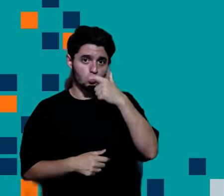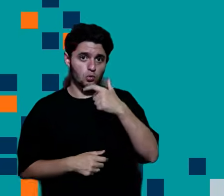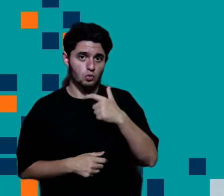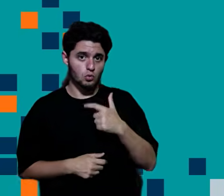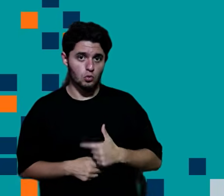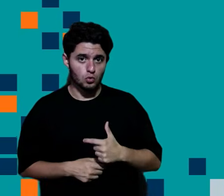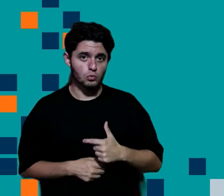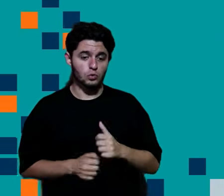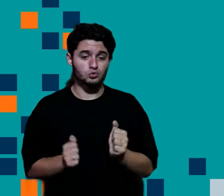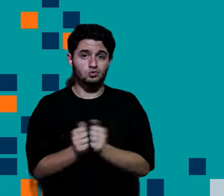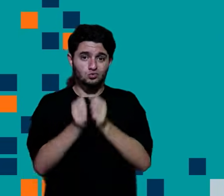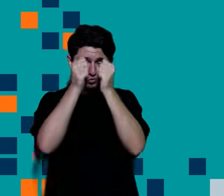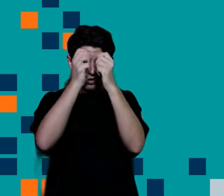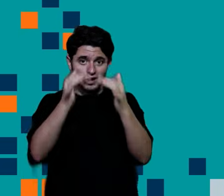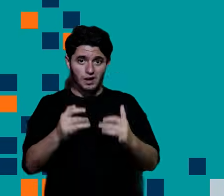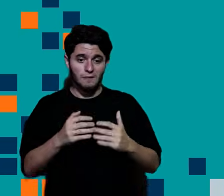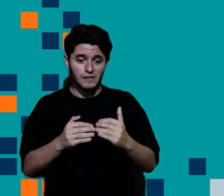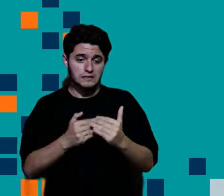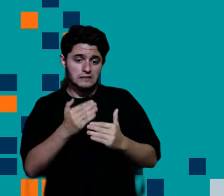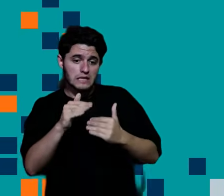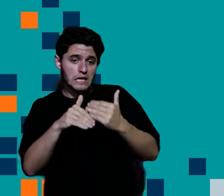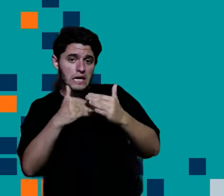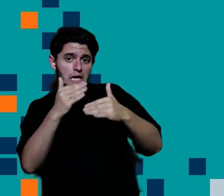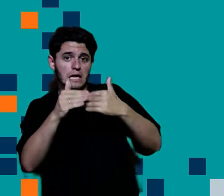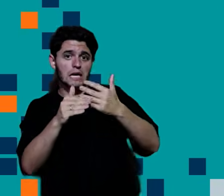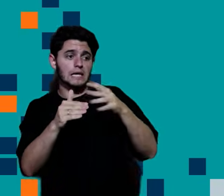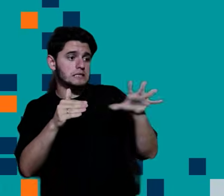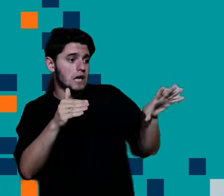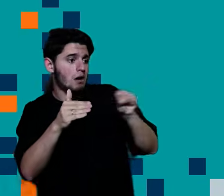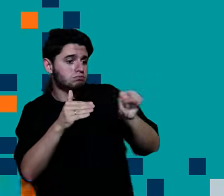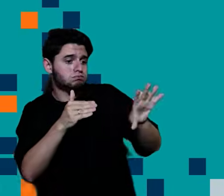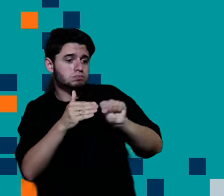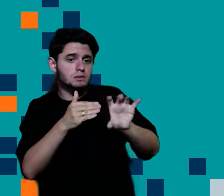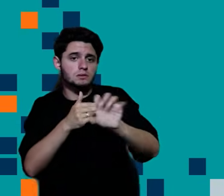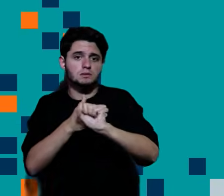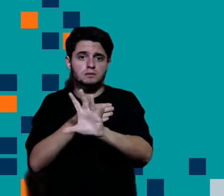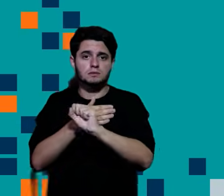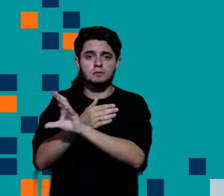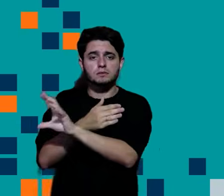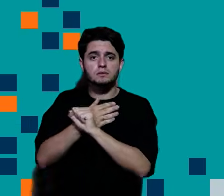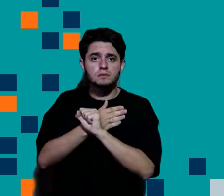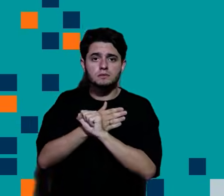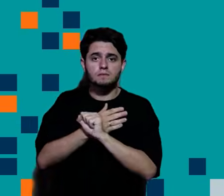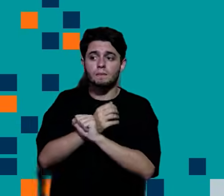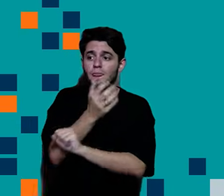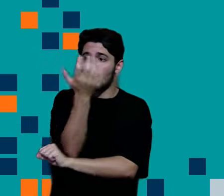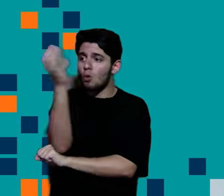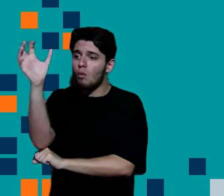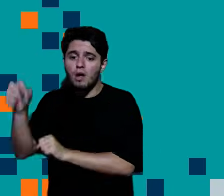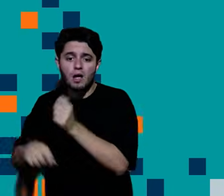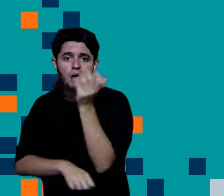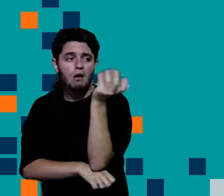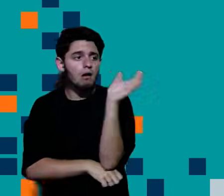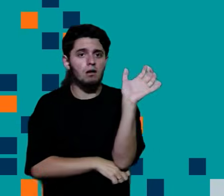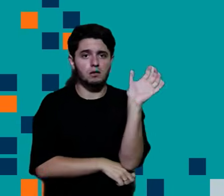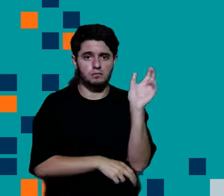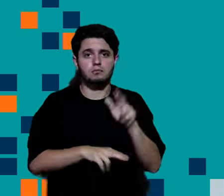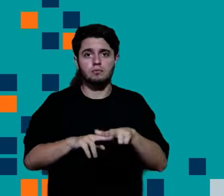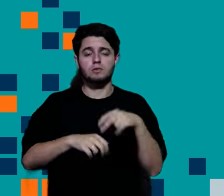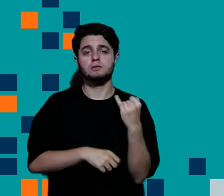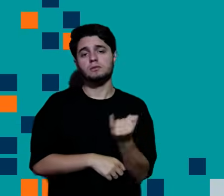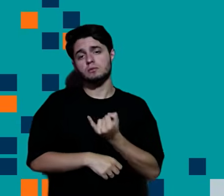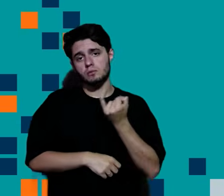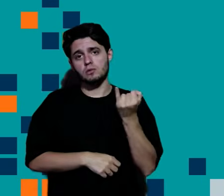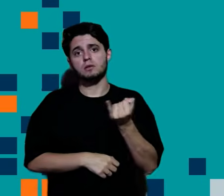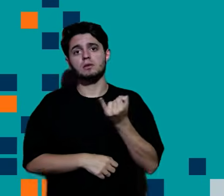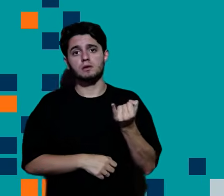rate after 30 days. And also the cortex, which is on the top of the brain, it begins to thicken also in a